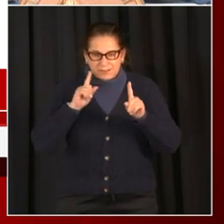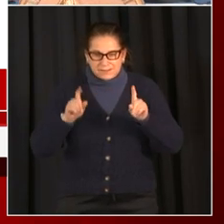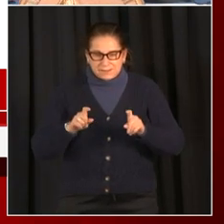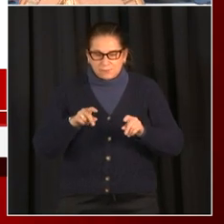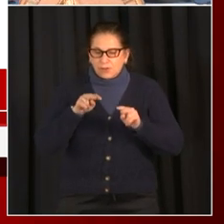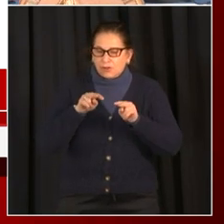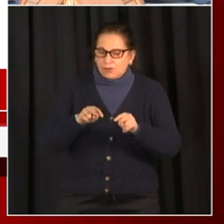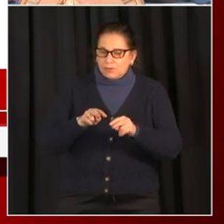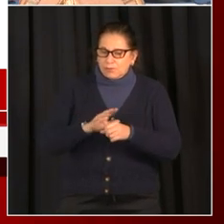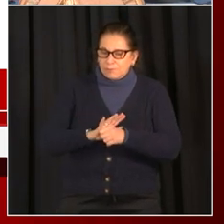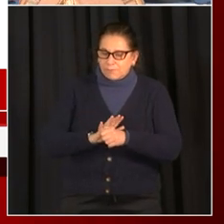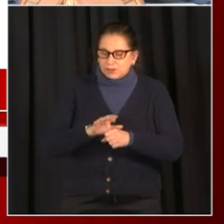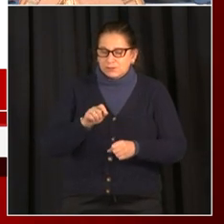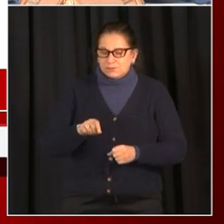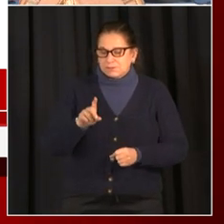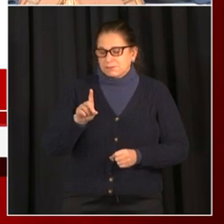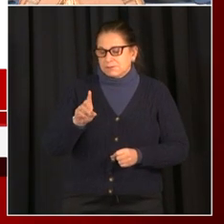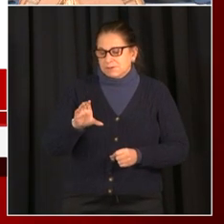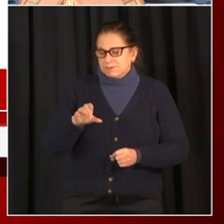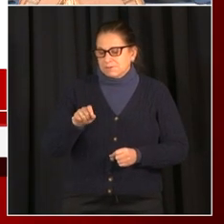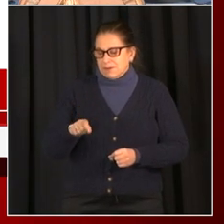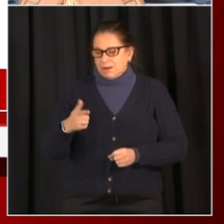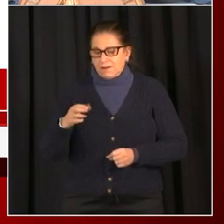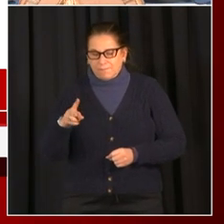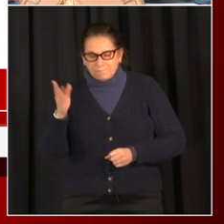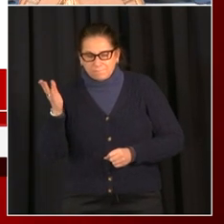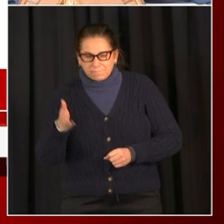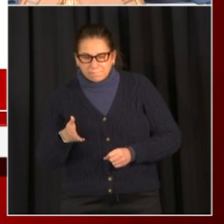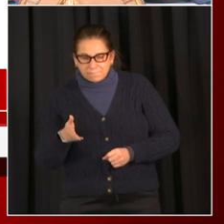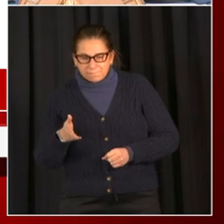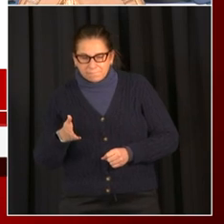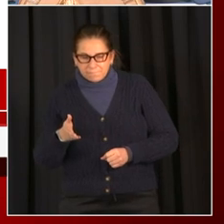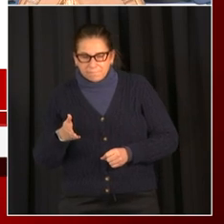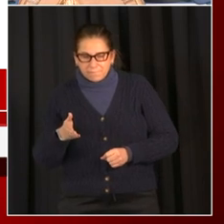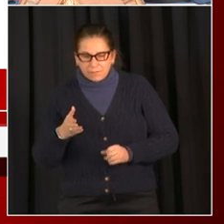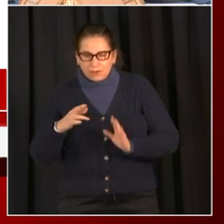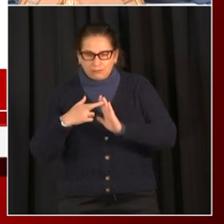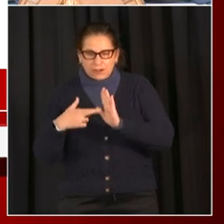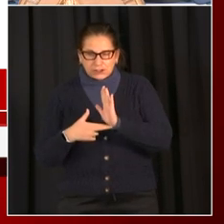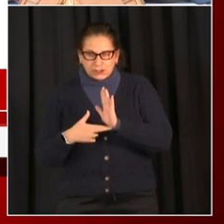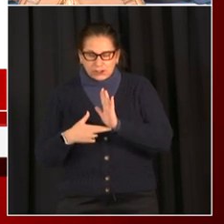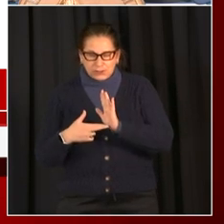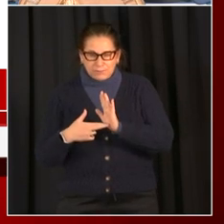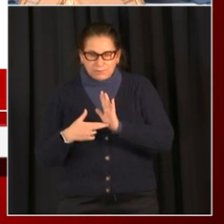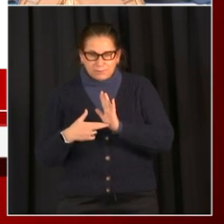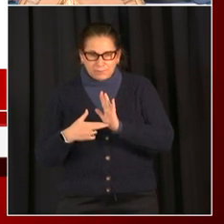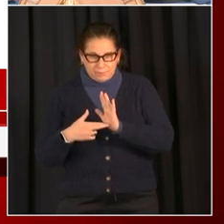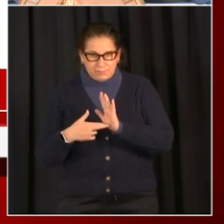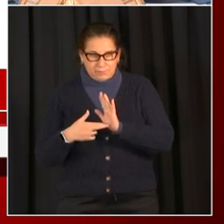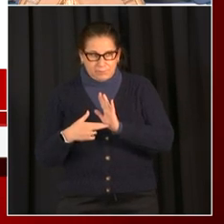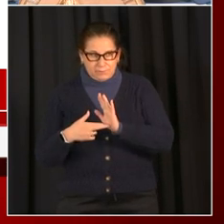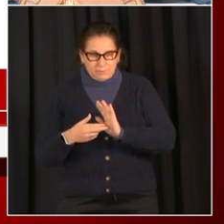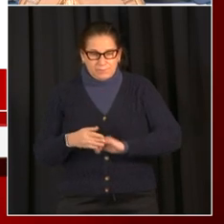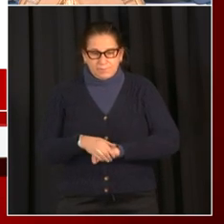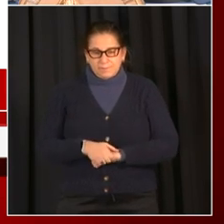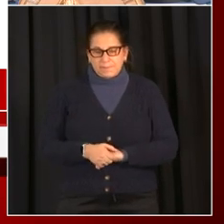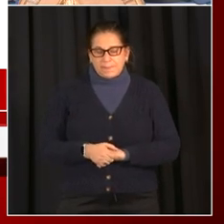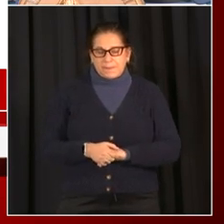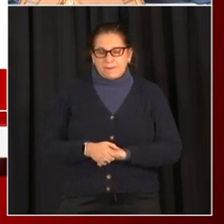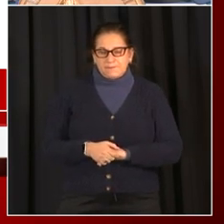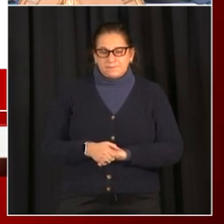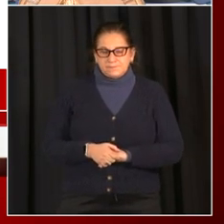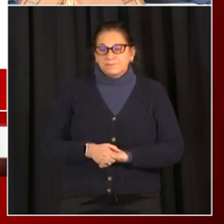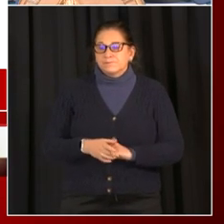coronavirus.dc.gov/register to register beforehand, to input your insurance information, which will save